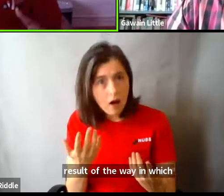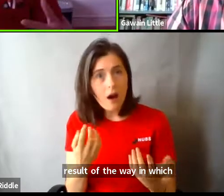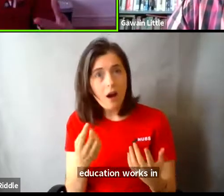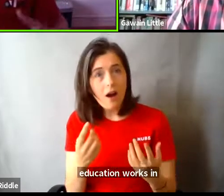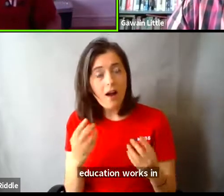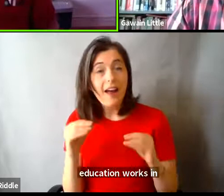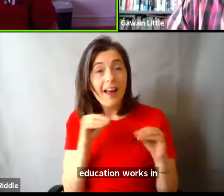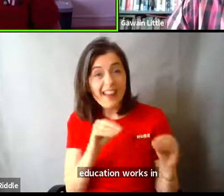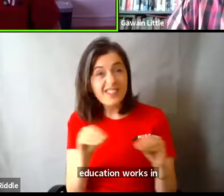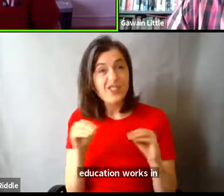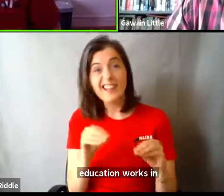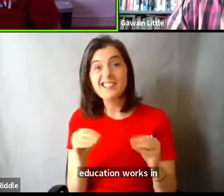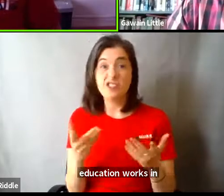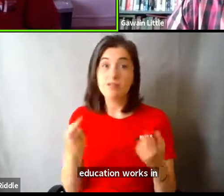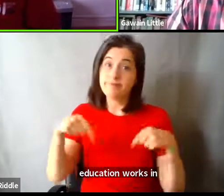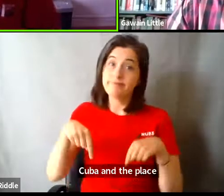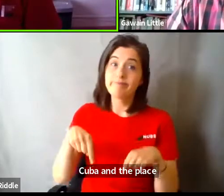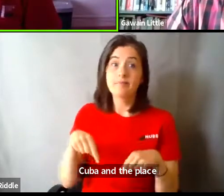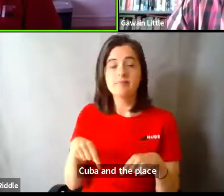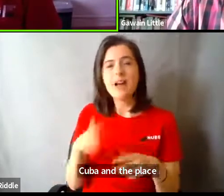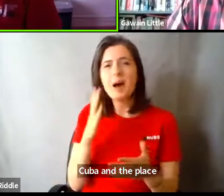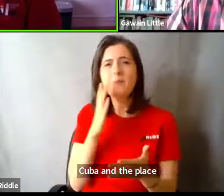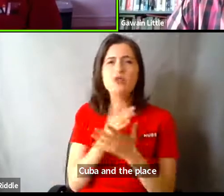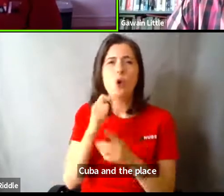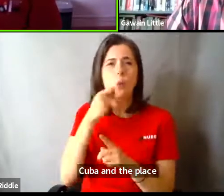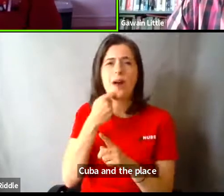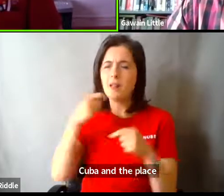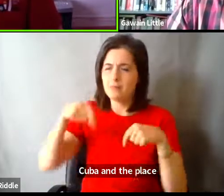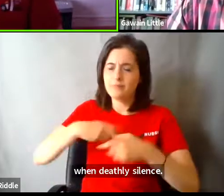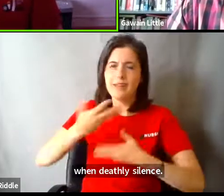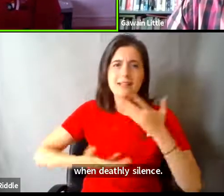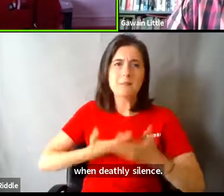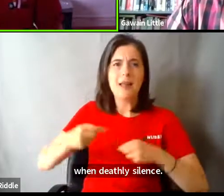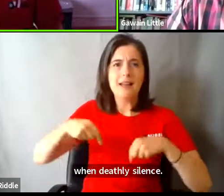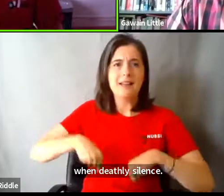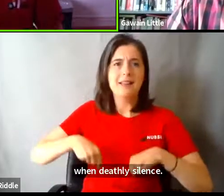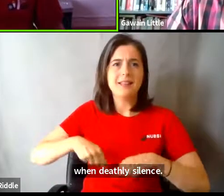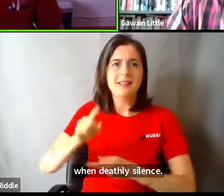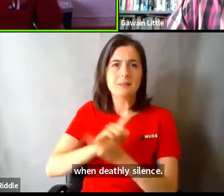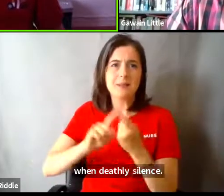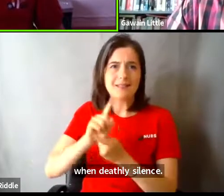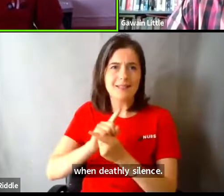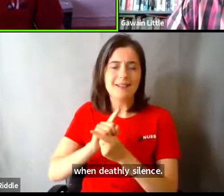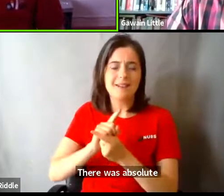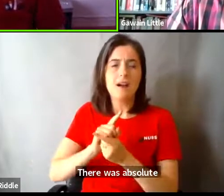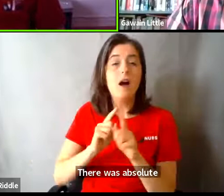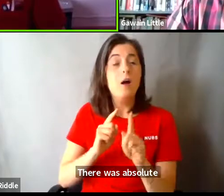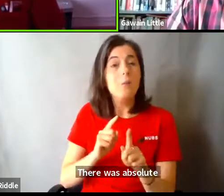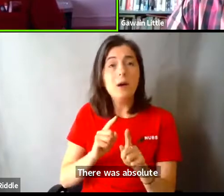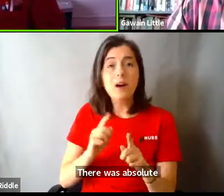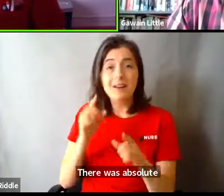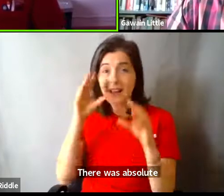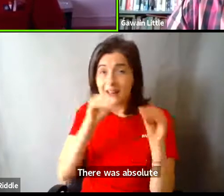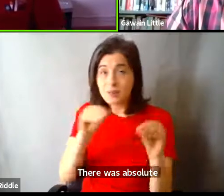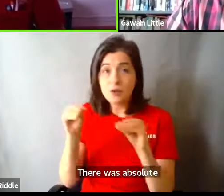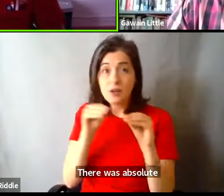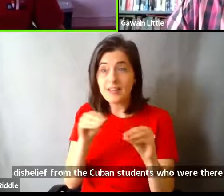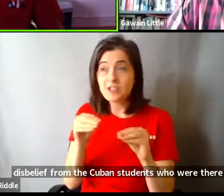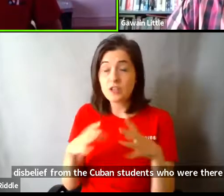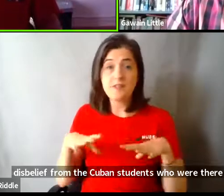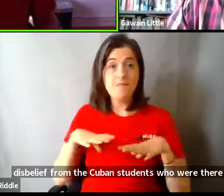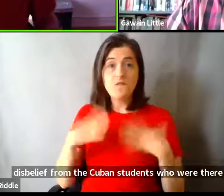as you will hear many times, I'm sure, during the course of this session, is absolutely free right through to